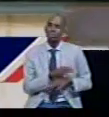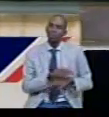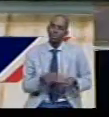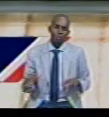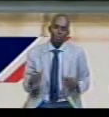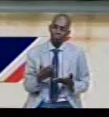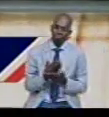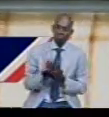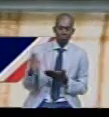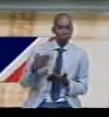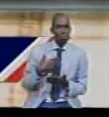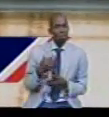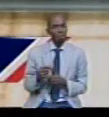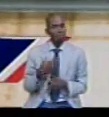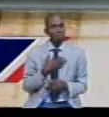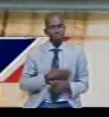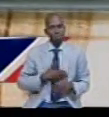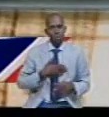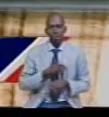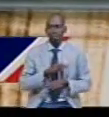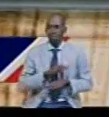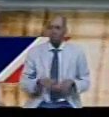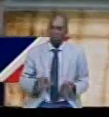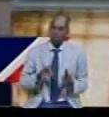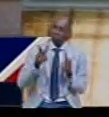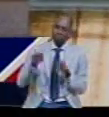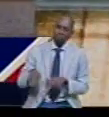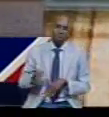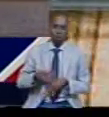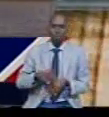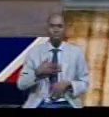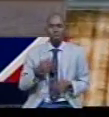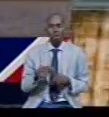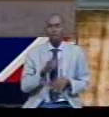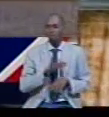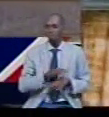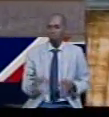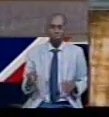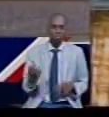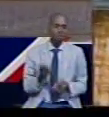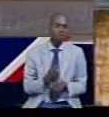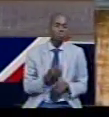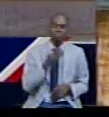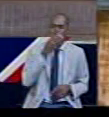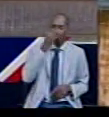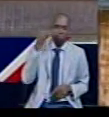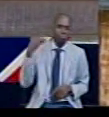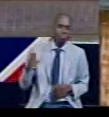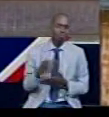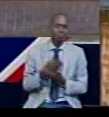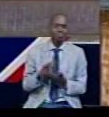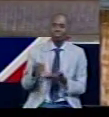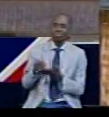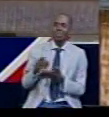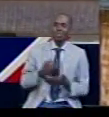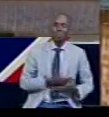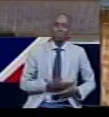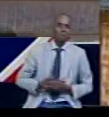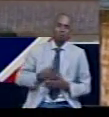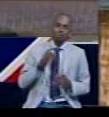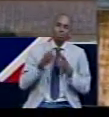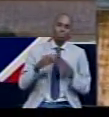one aside. Don't toss it aside. Don't wave it aside as if, this is Charles talk,